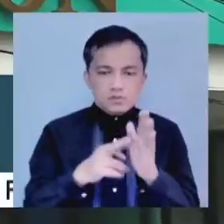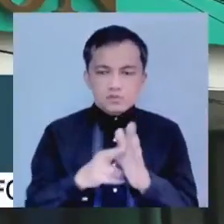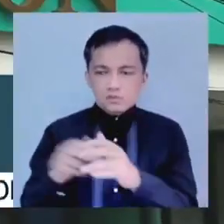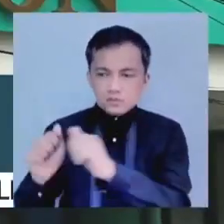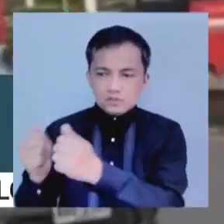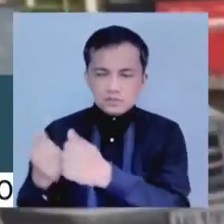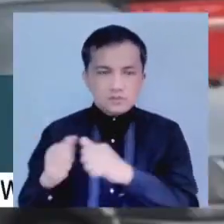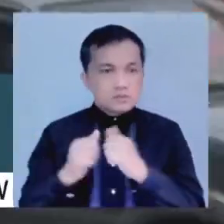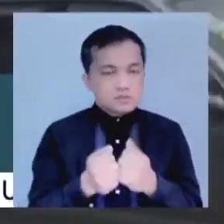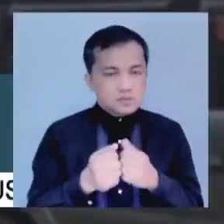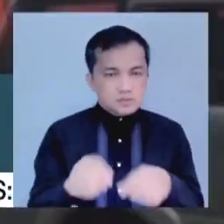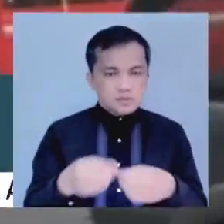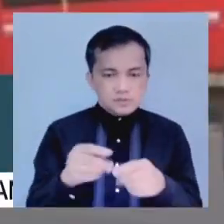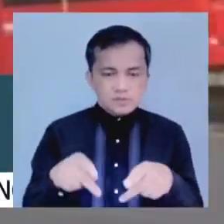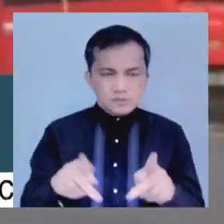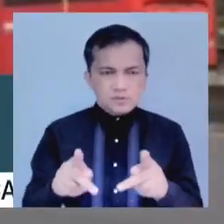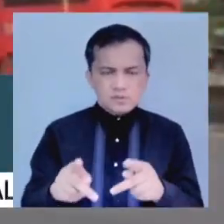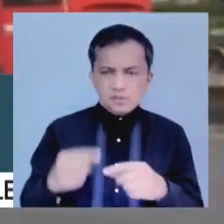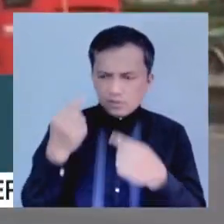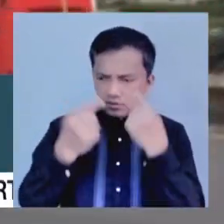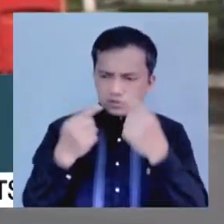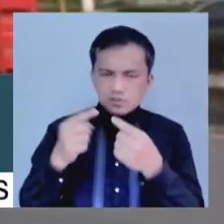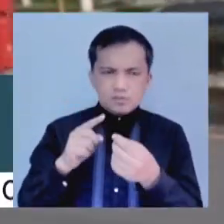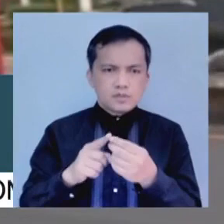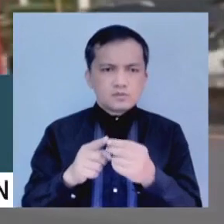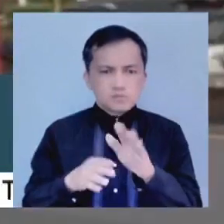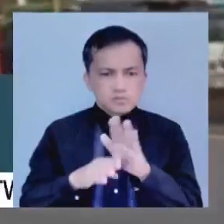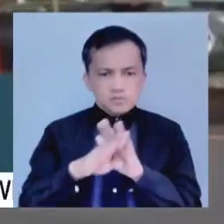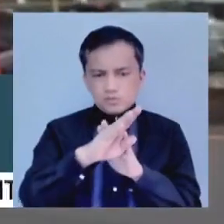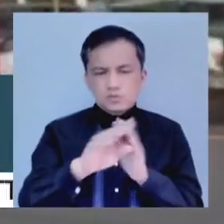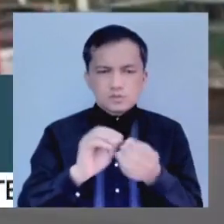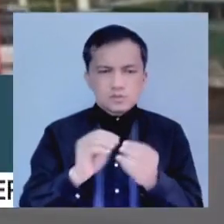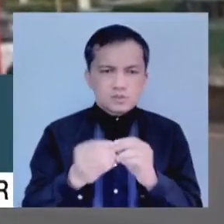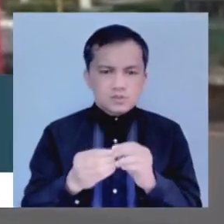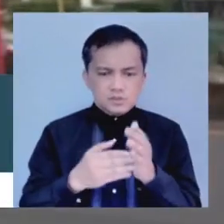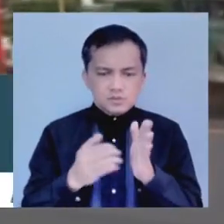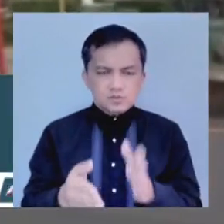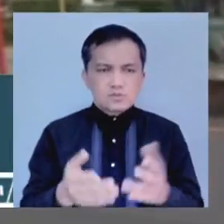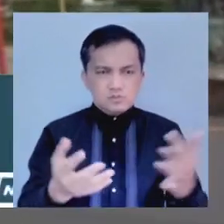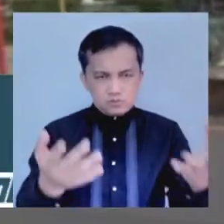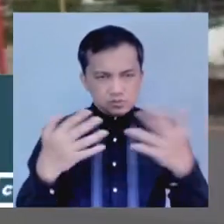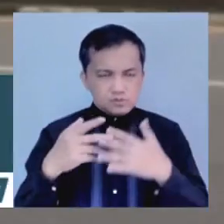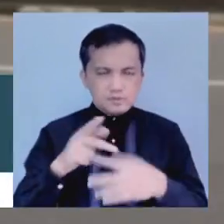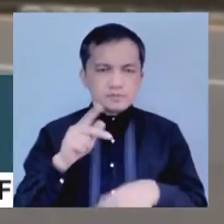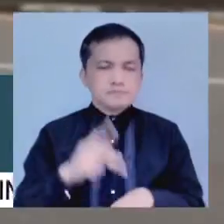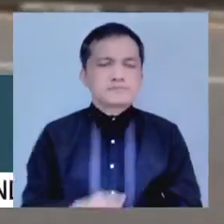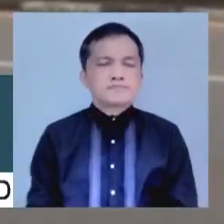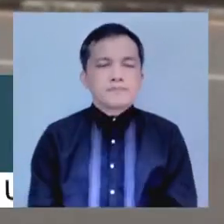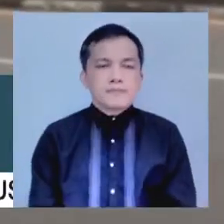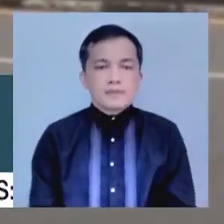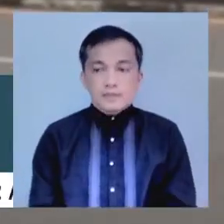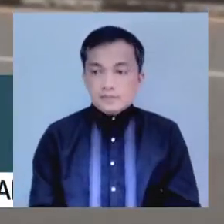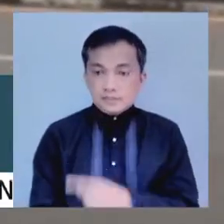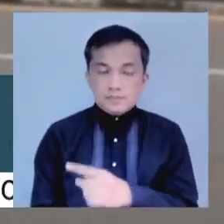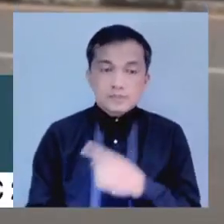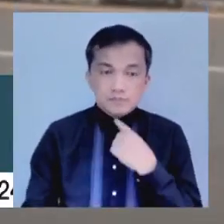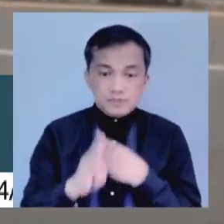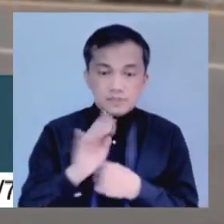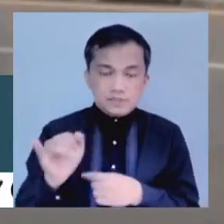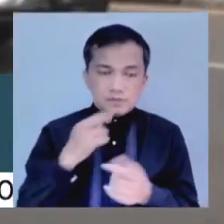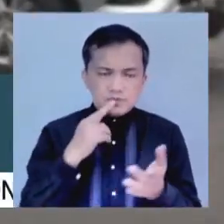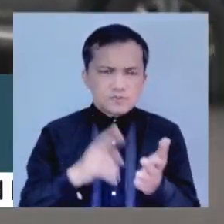The request stems from concerns on the rising number of Chinese students in Cagayan Province. Based on the BI's records, a total